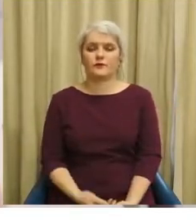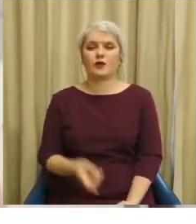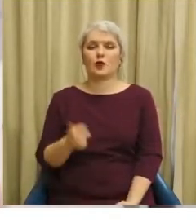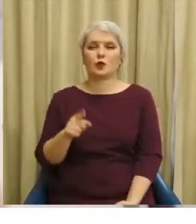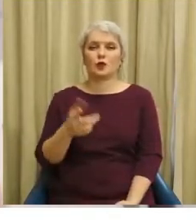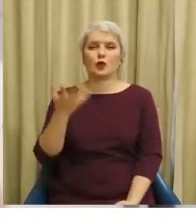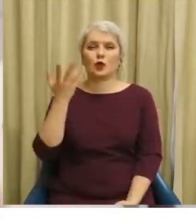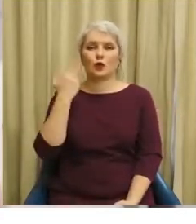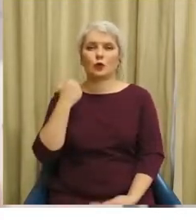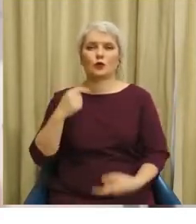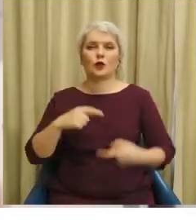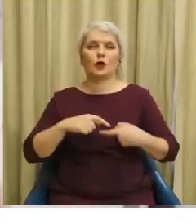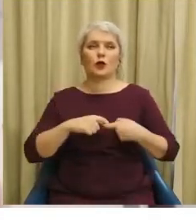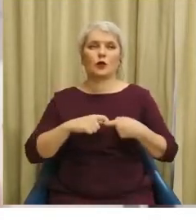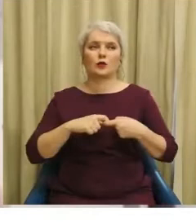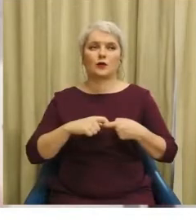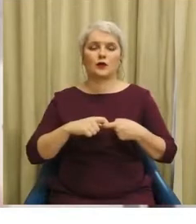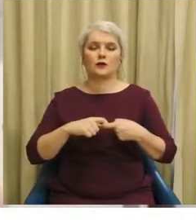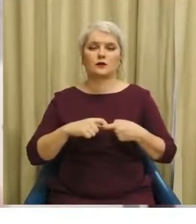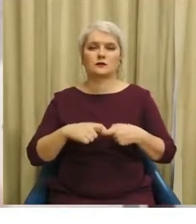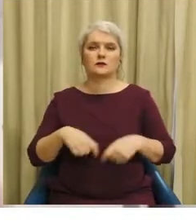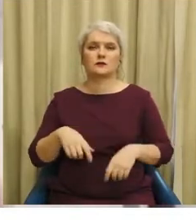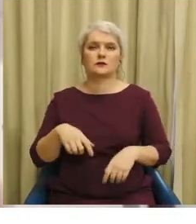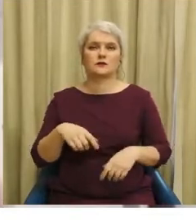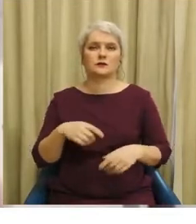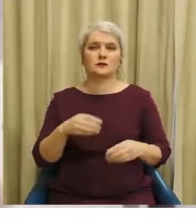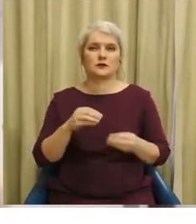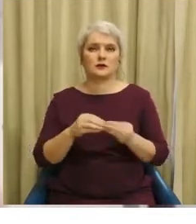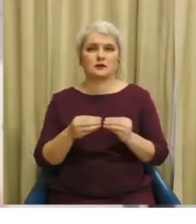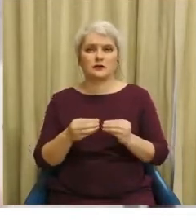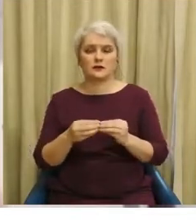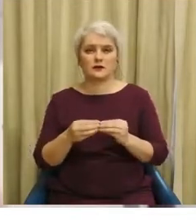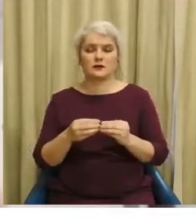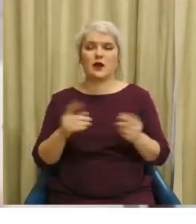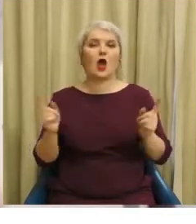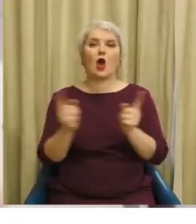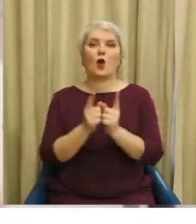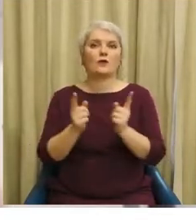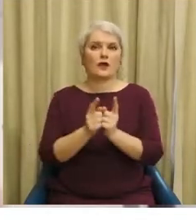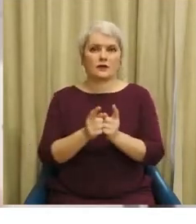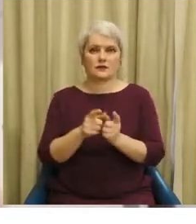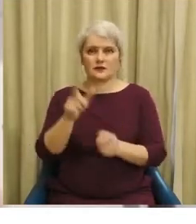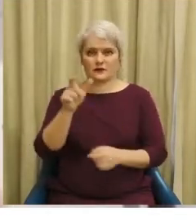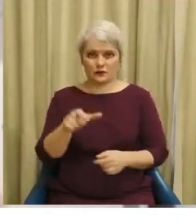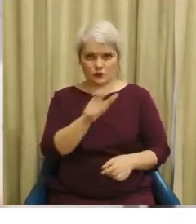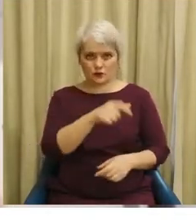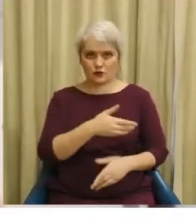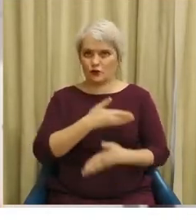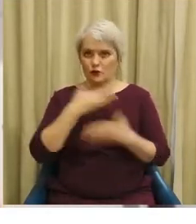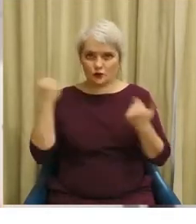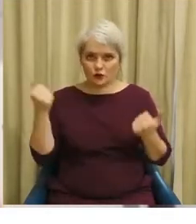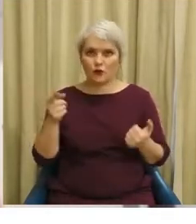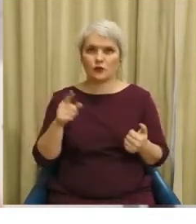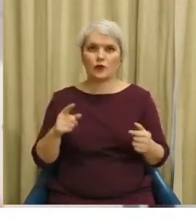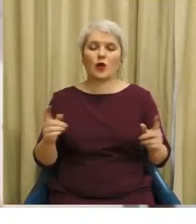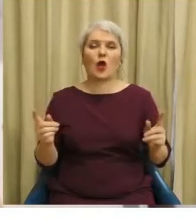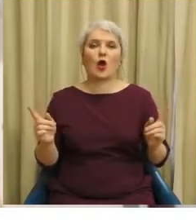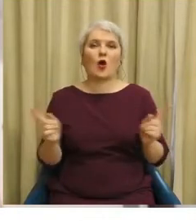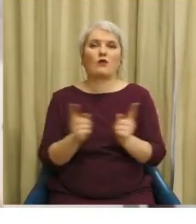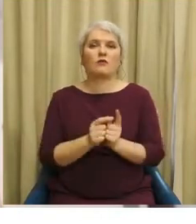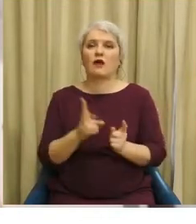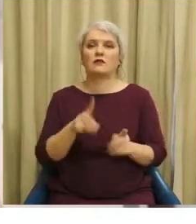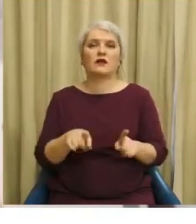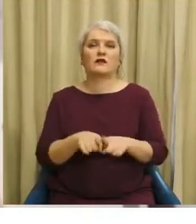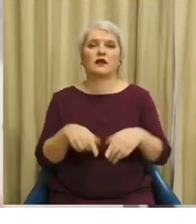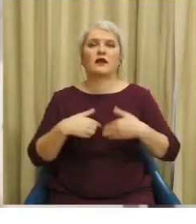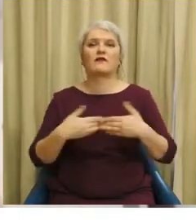before, I think you can all agree that all the conferences, all the meetings, the main purpose is actually what